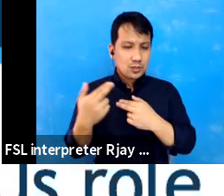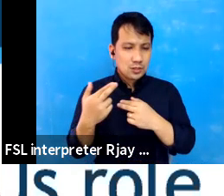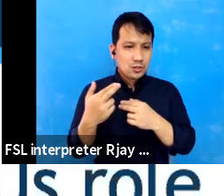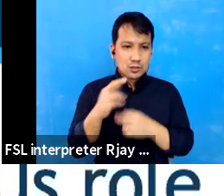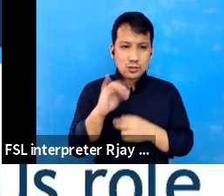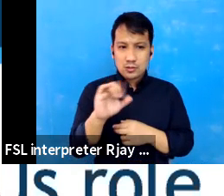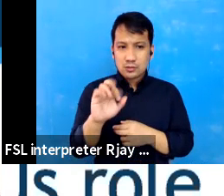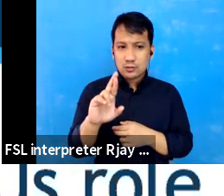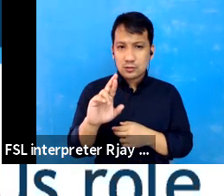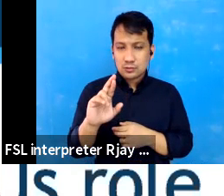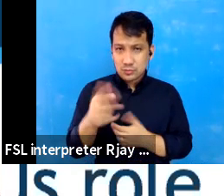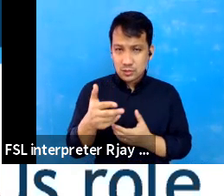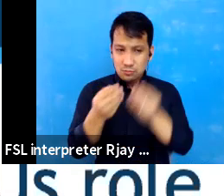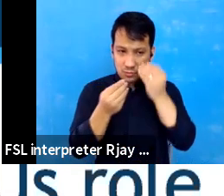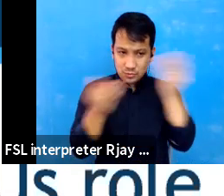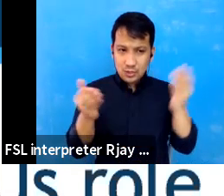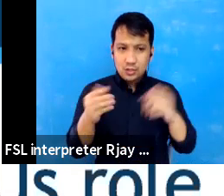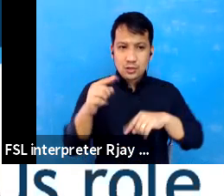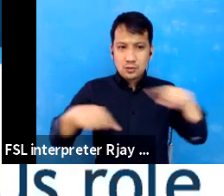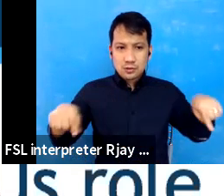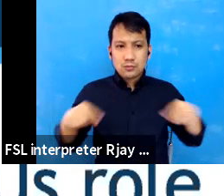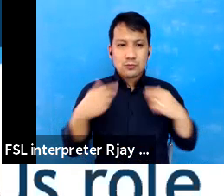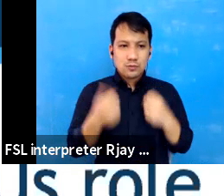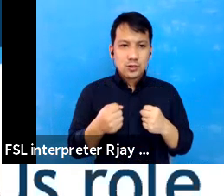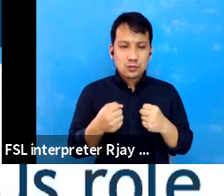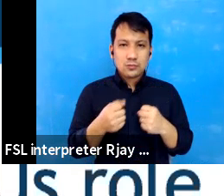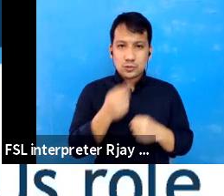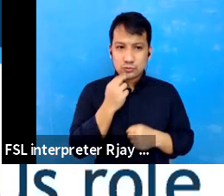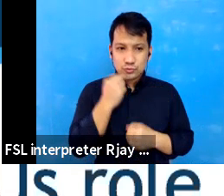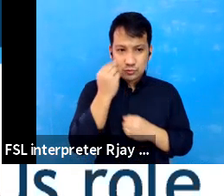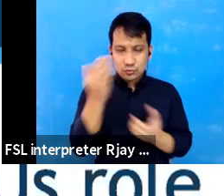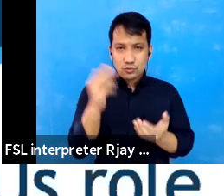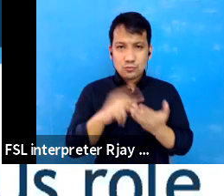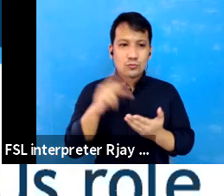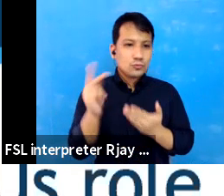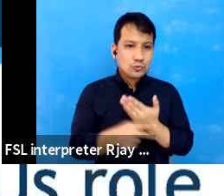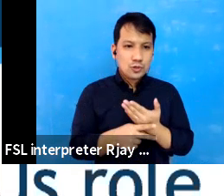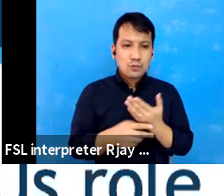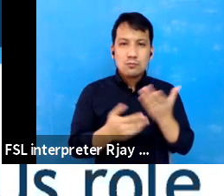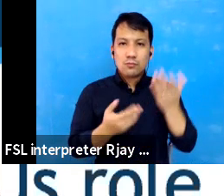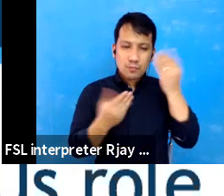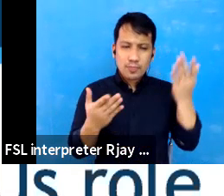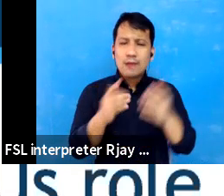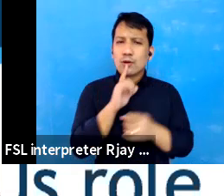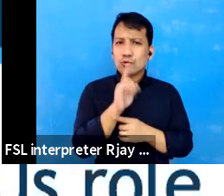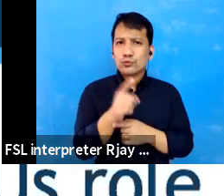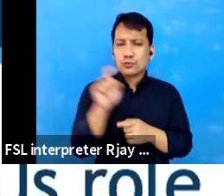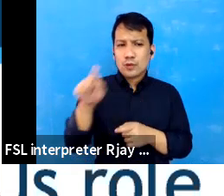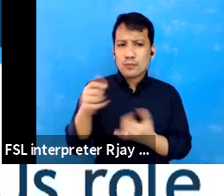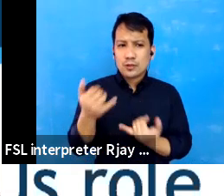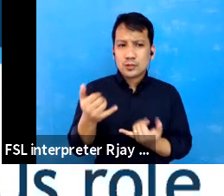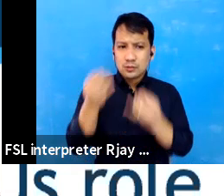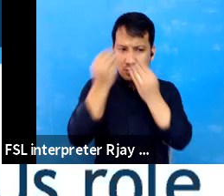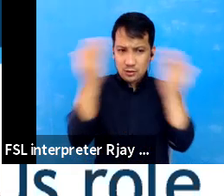integrator of various health and nutrition programs that are essential to